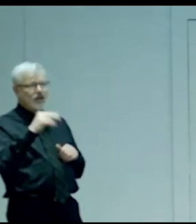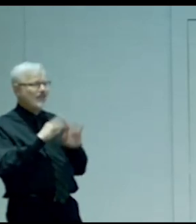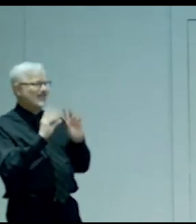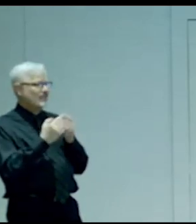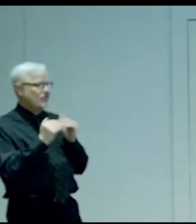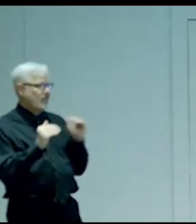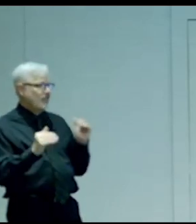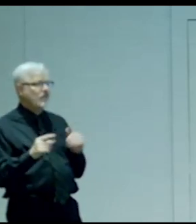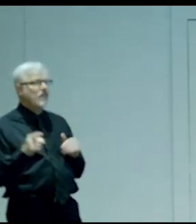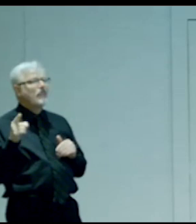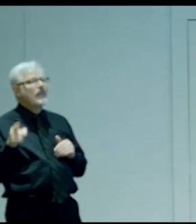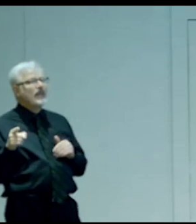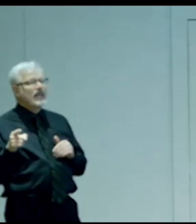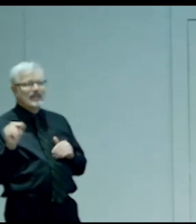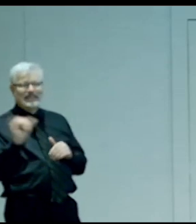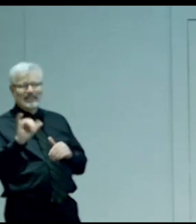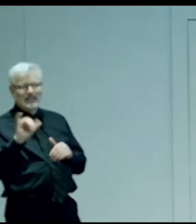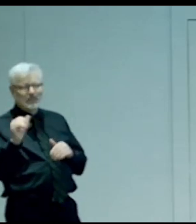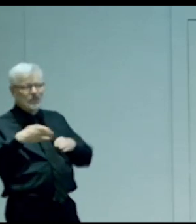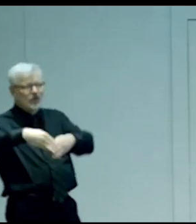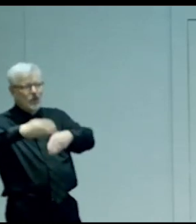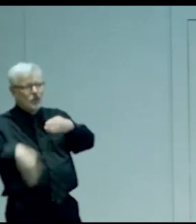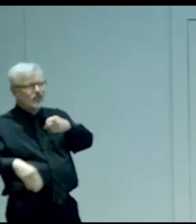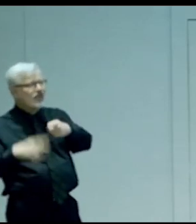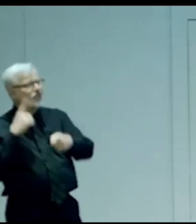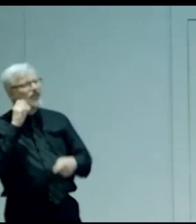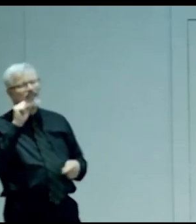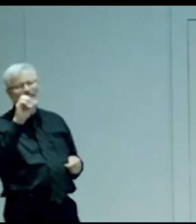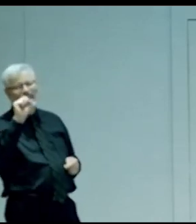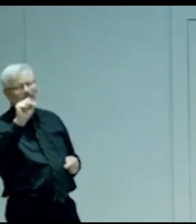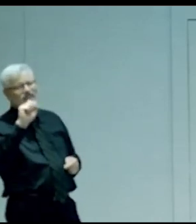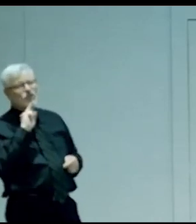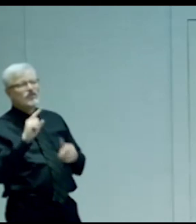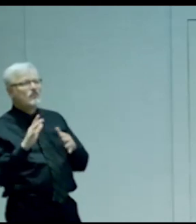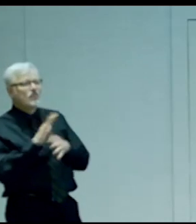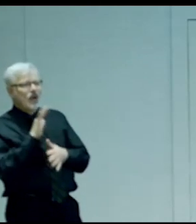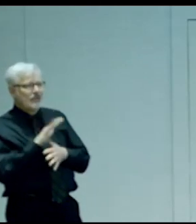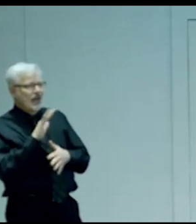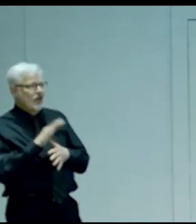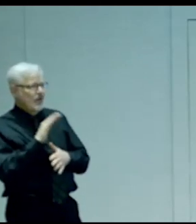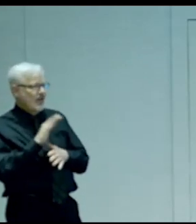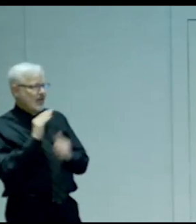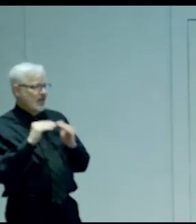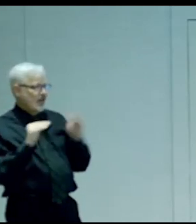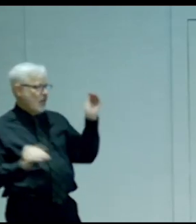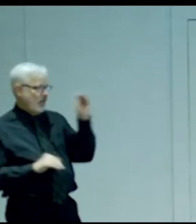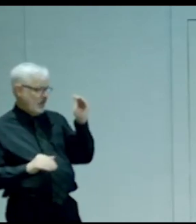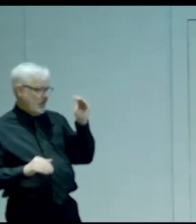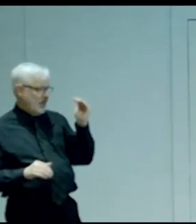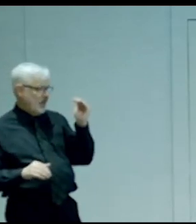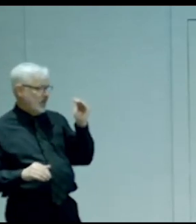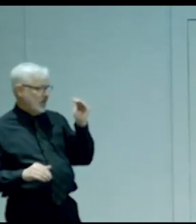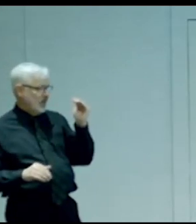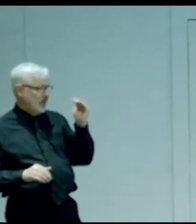he came to the conclusion similar, that he thought that the SES was the predominant inequality at